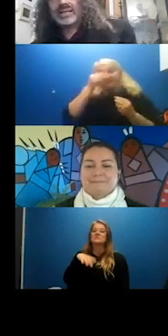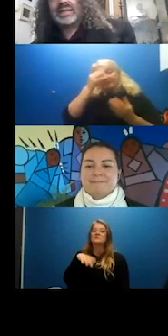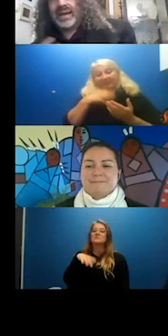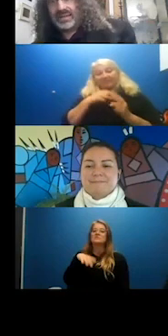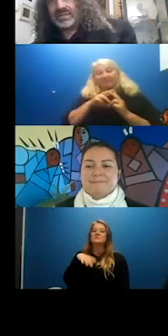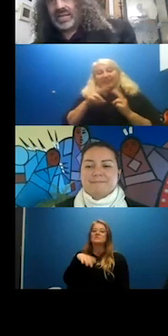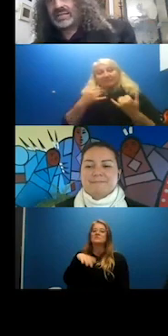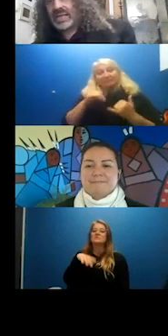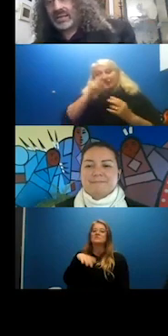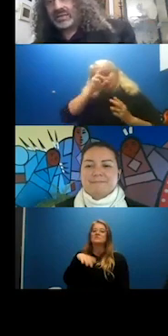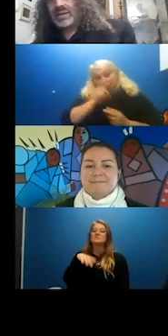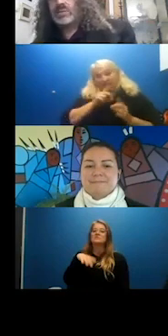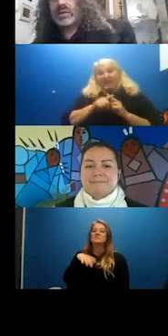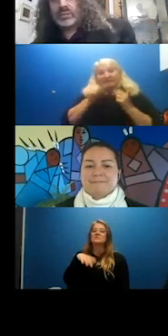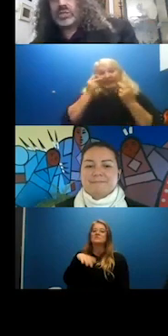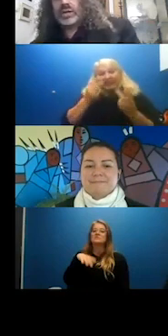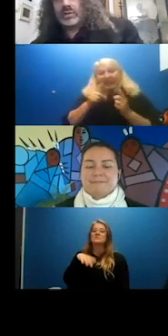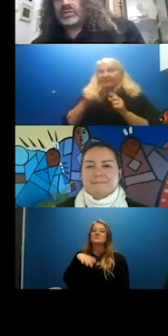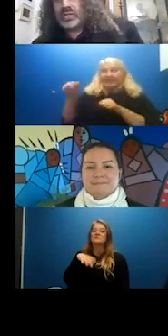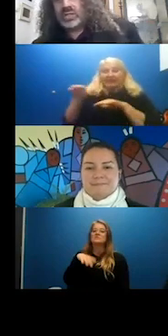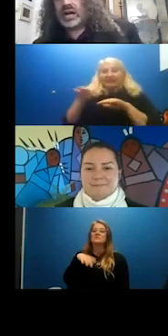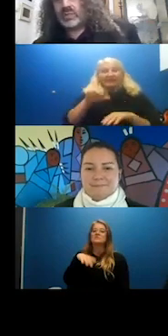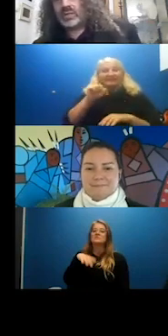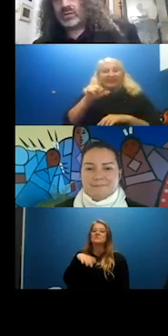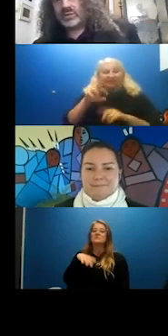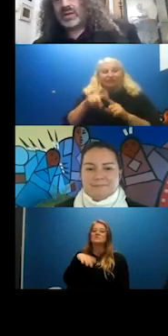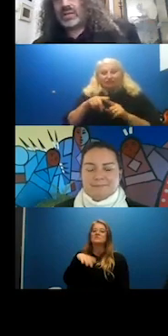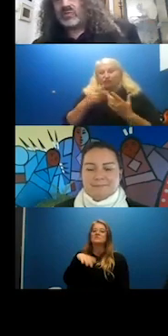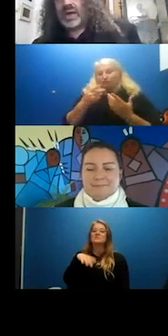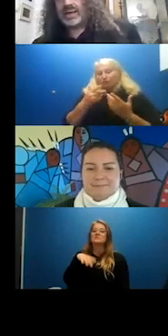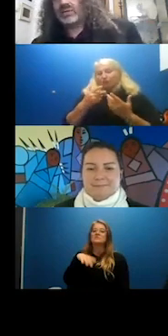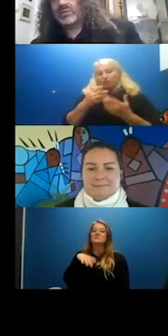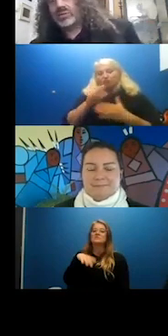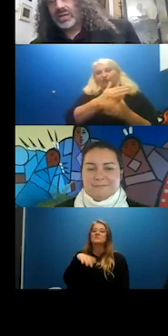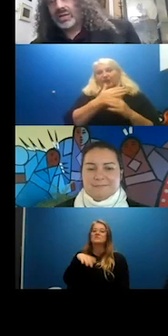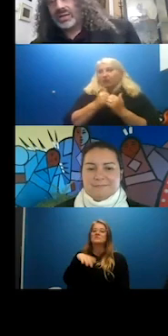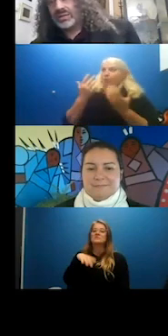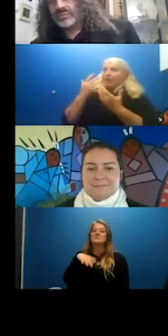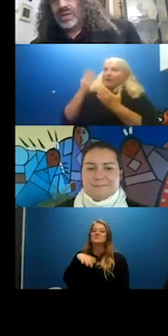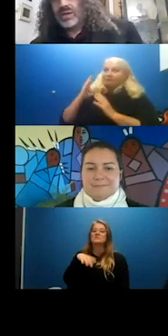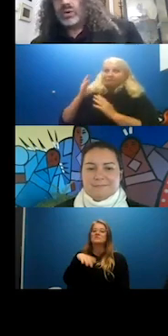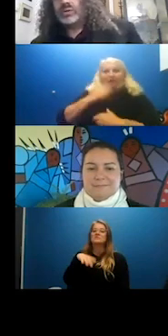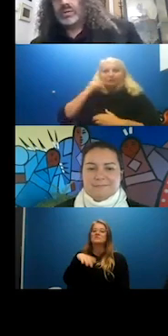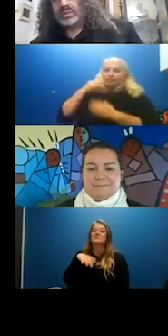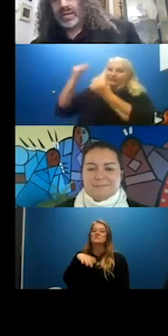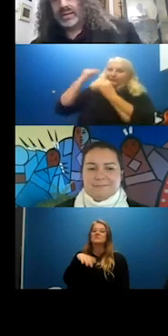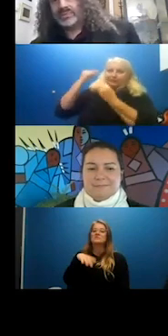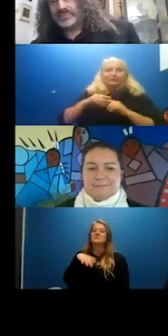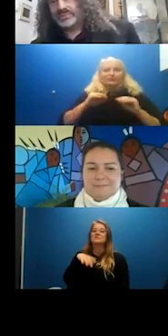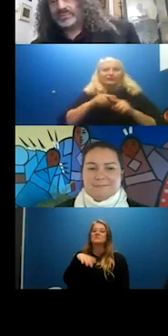as a guest, as a settler, to be able to share what teachings I've been given to give back to those who are here to hear it